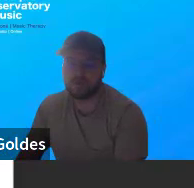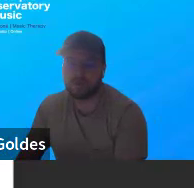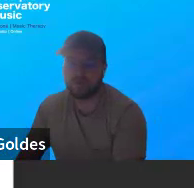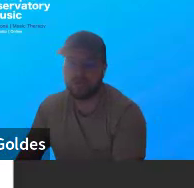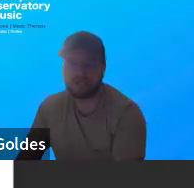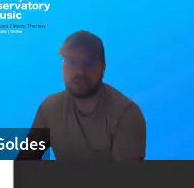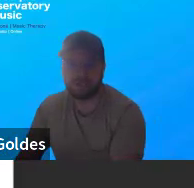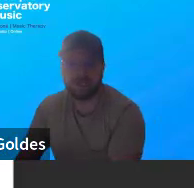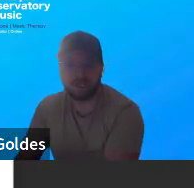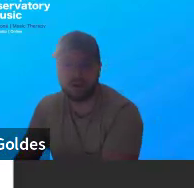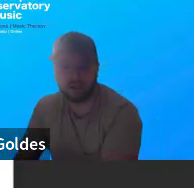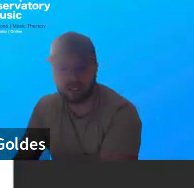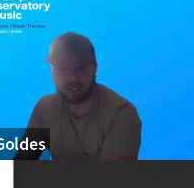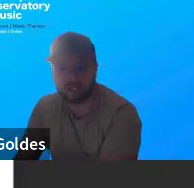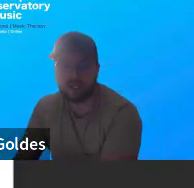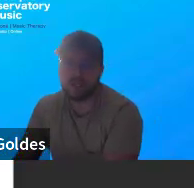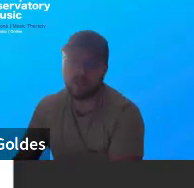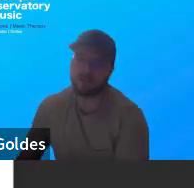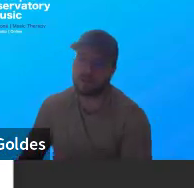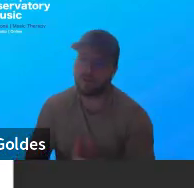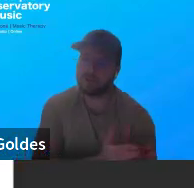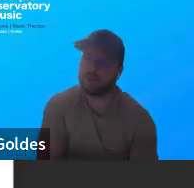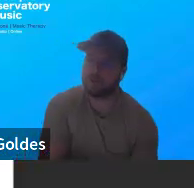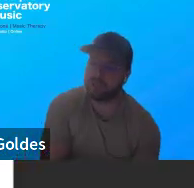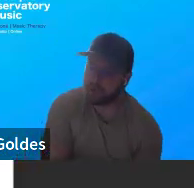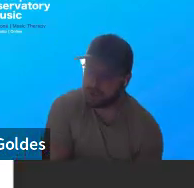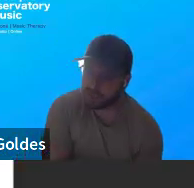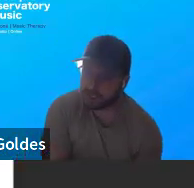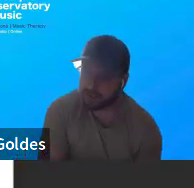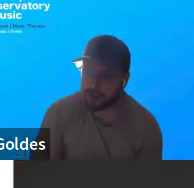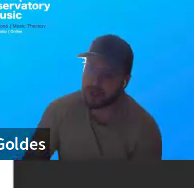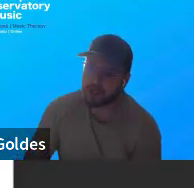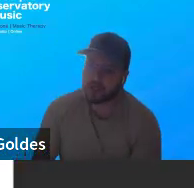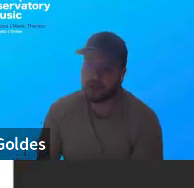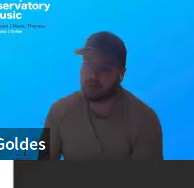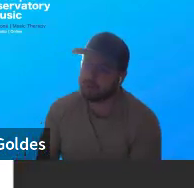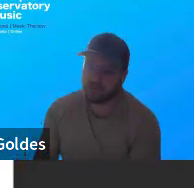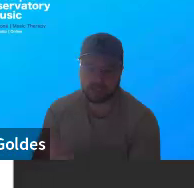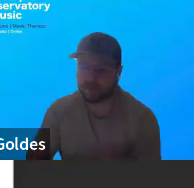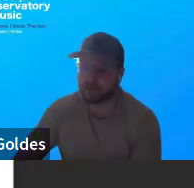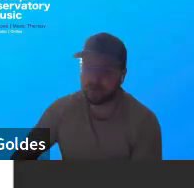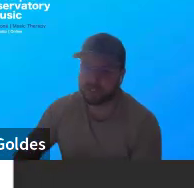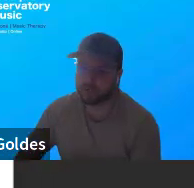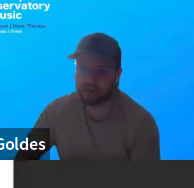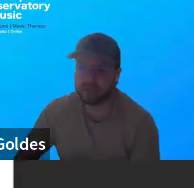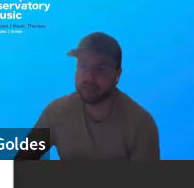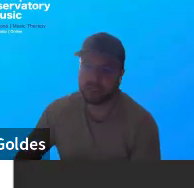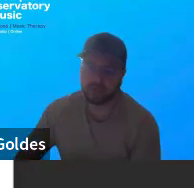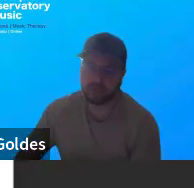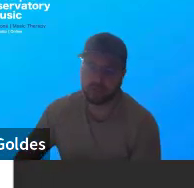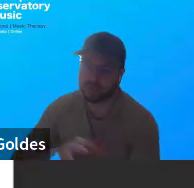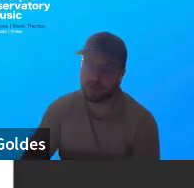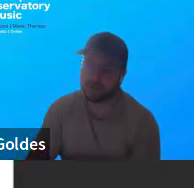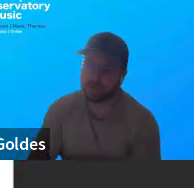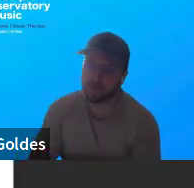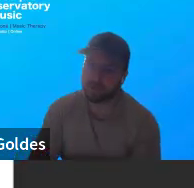student or a family that is interested in art lessons, they can request courtesy vendorization. And it's a very, very simple process.